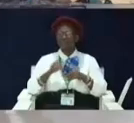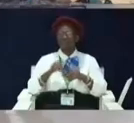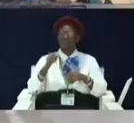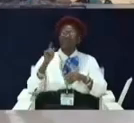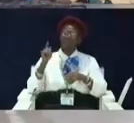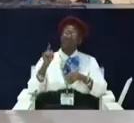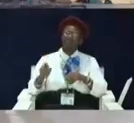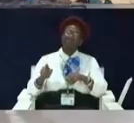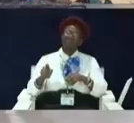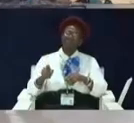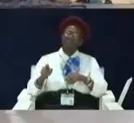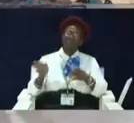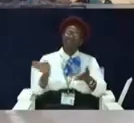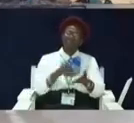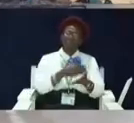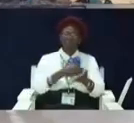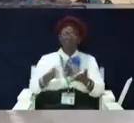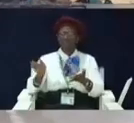Lord, you are so